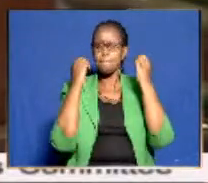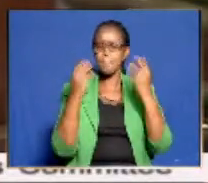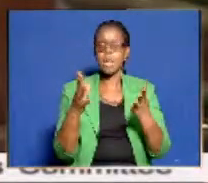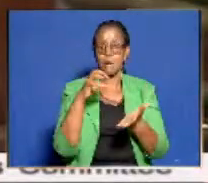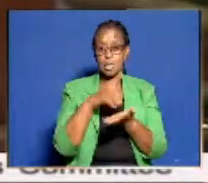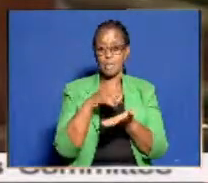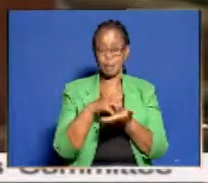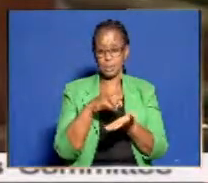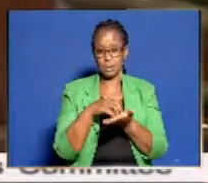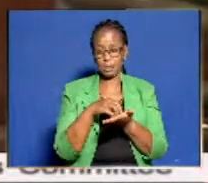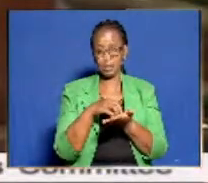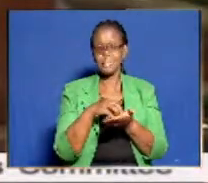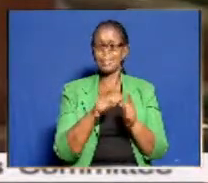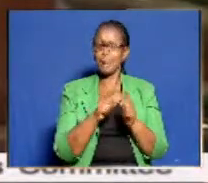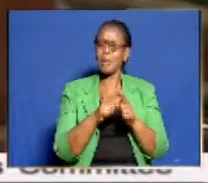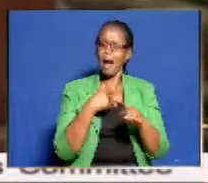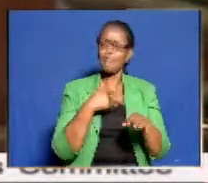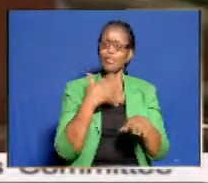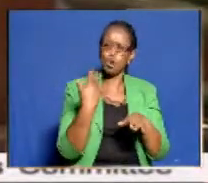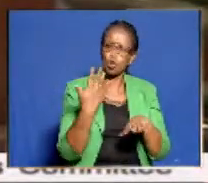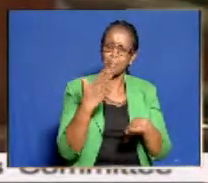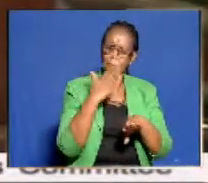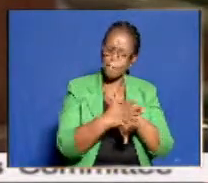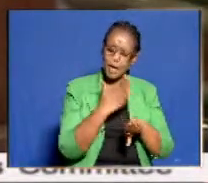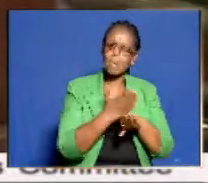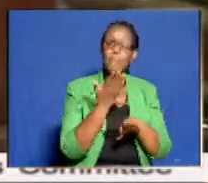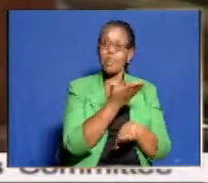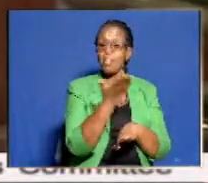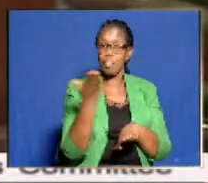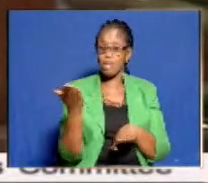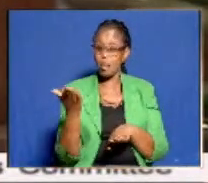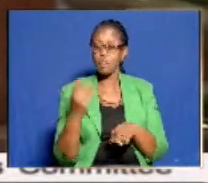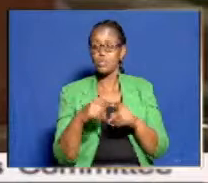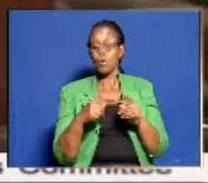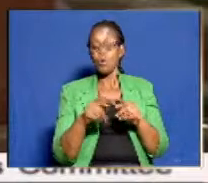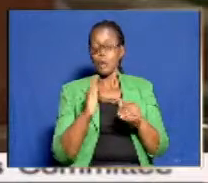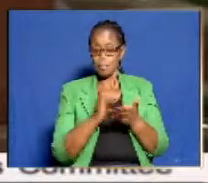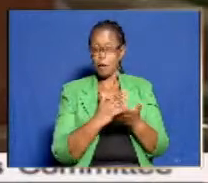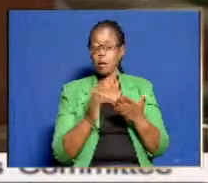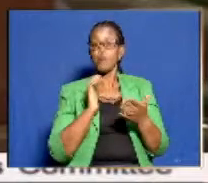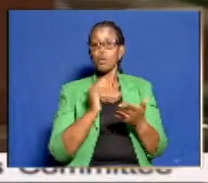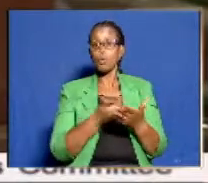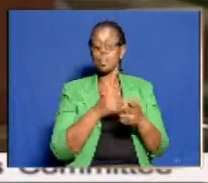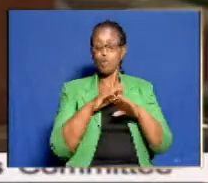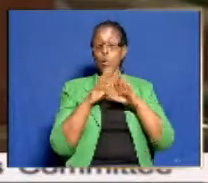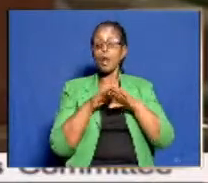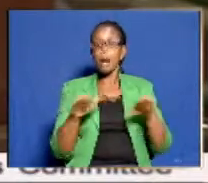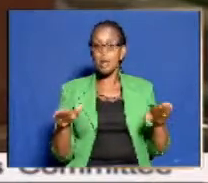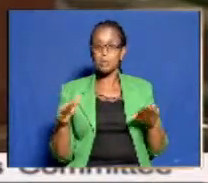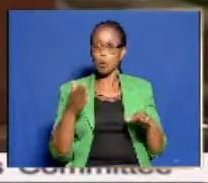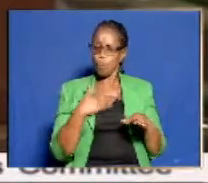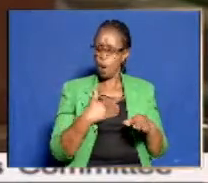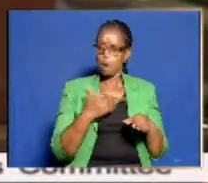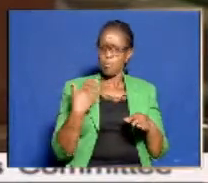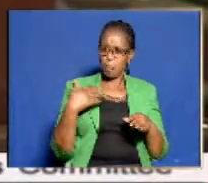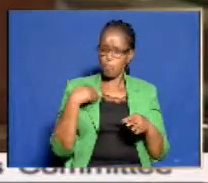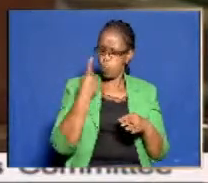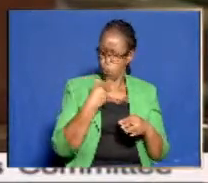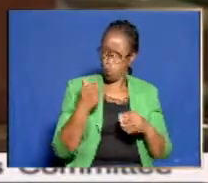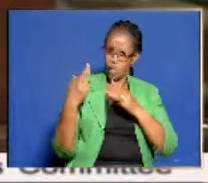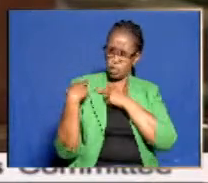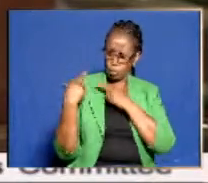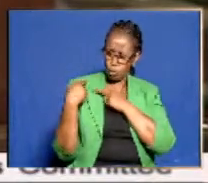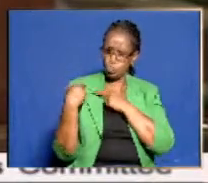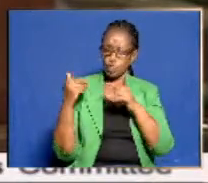also falsification of documents. They would like, the departmental committee on lands would like the people who are responsible for falsification of